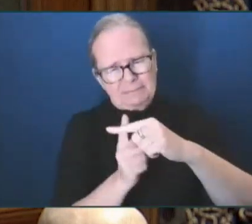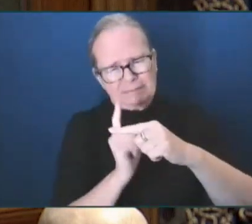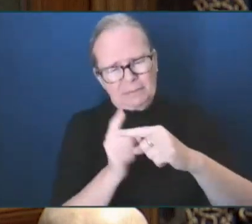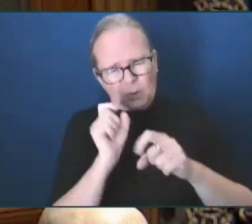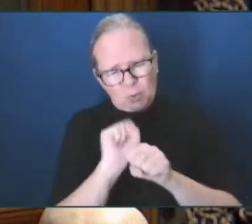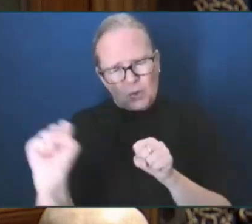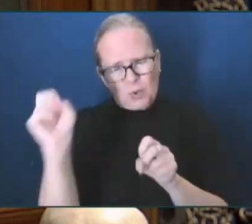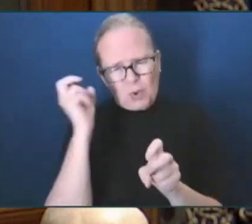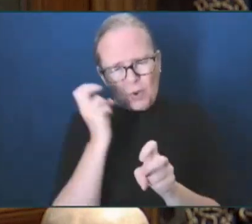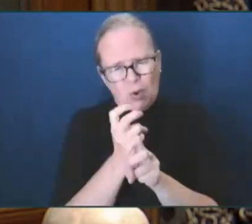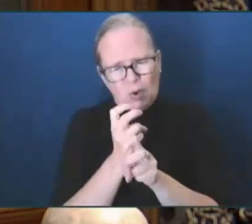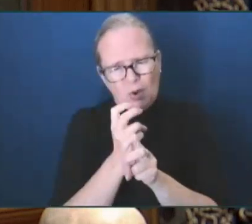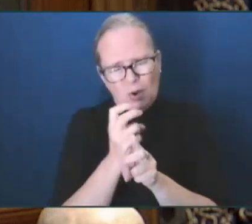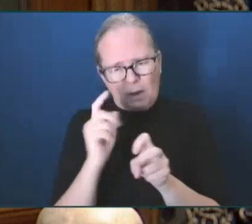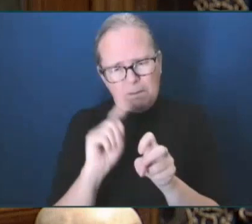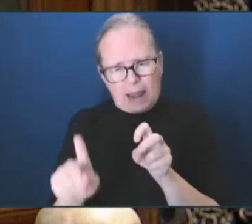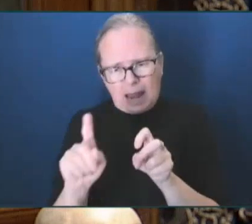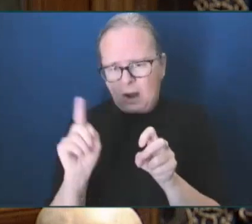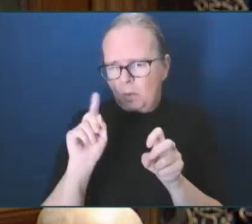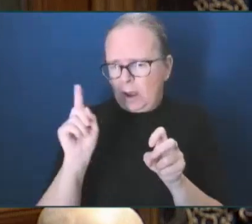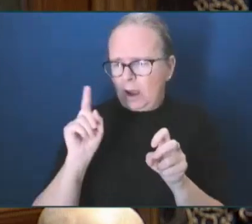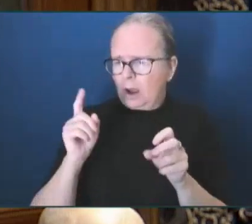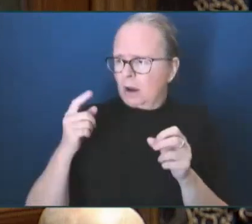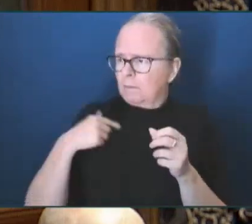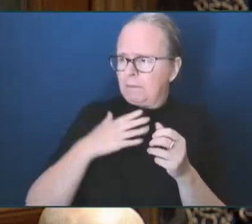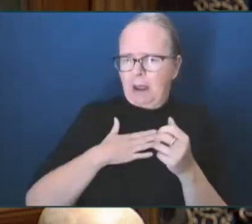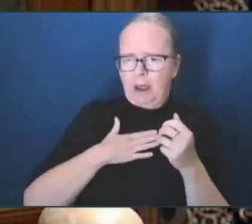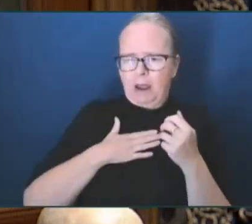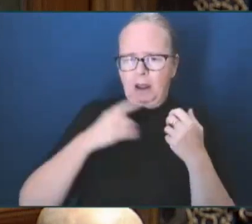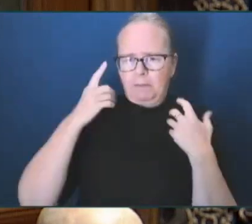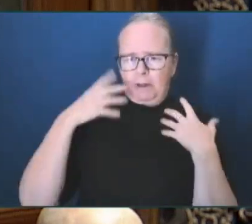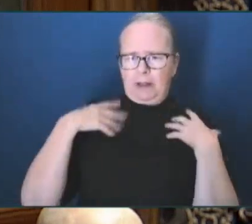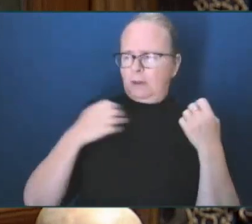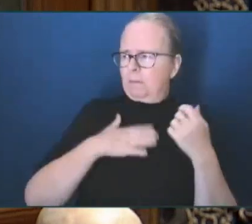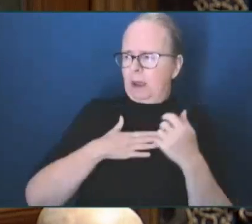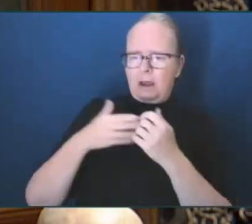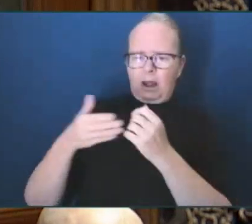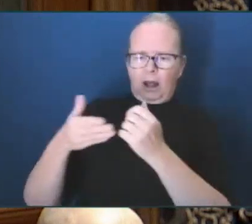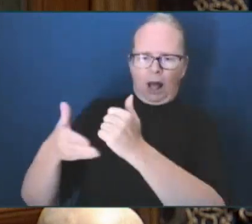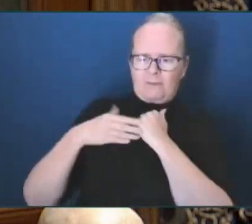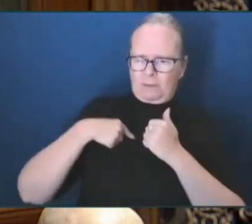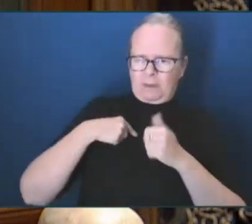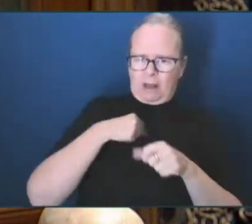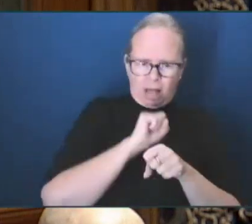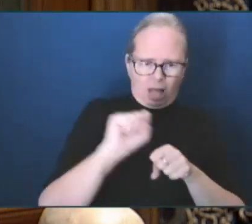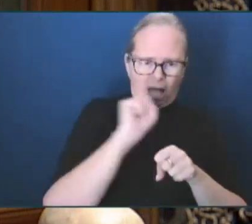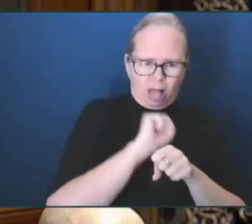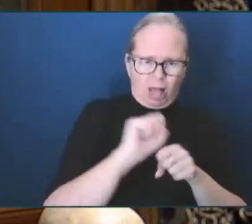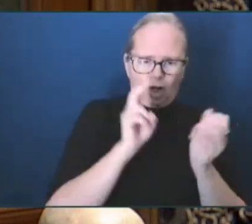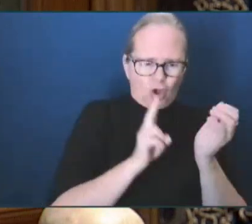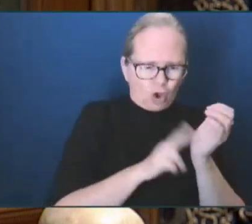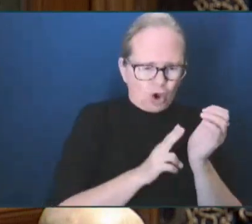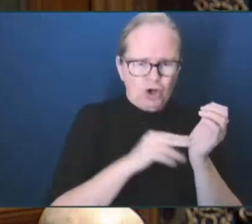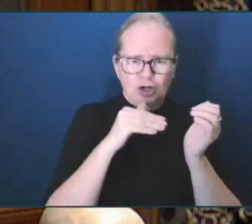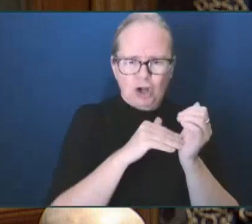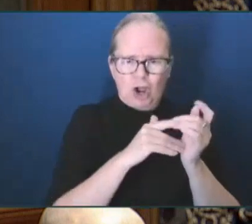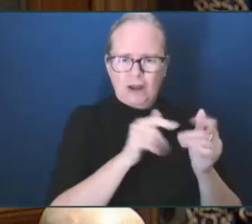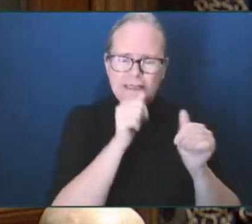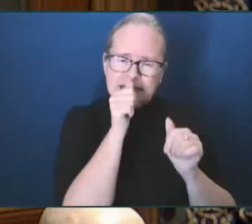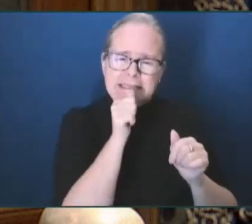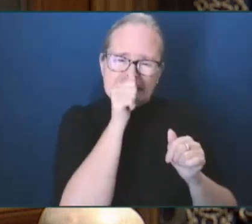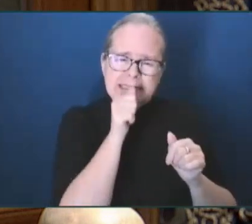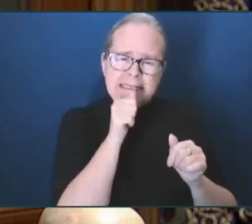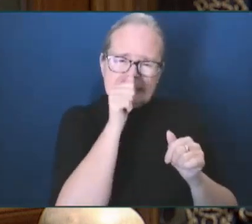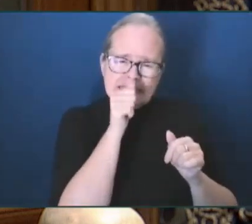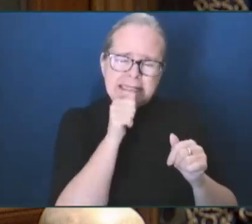say to the nurses and doctors who are being asked to lean in when they are already exhausted, and to the